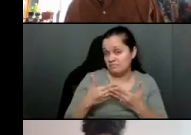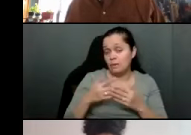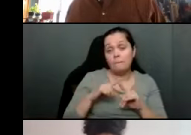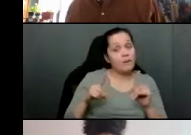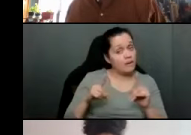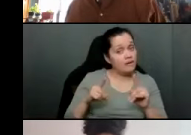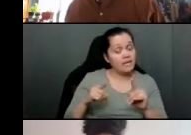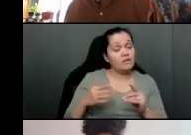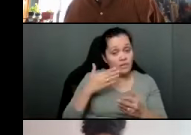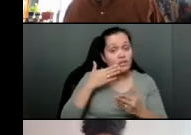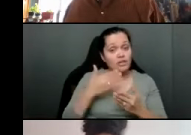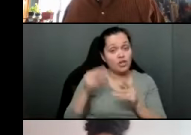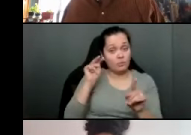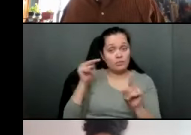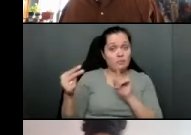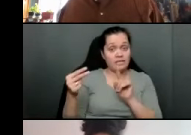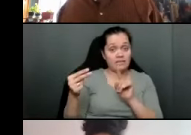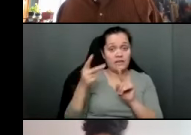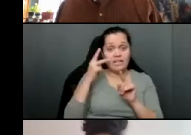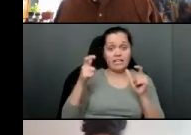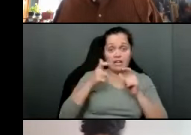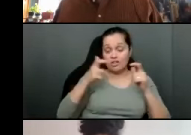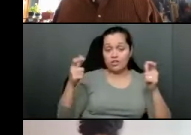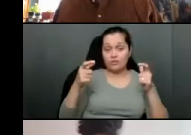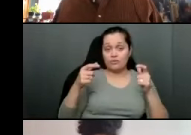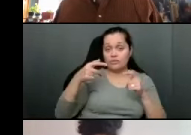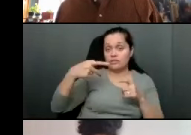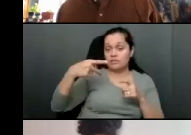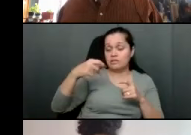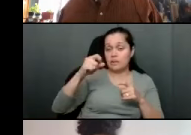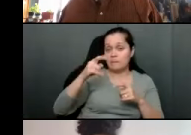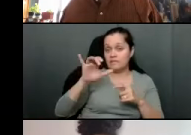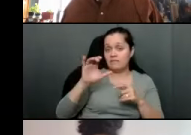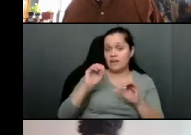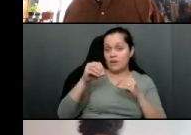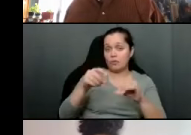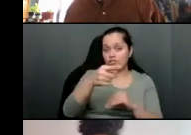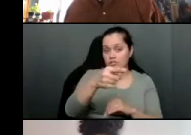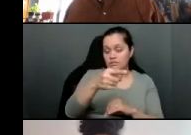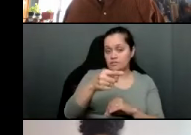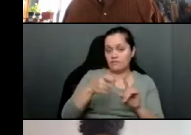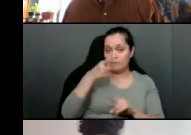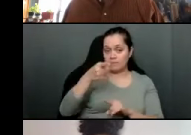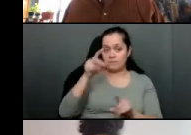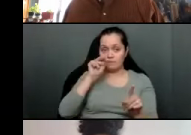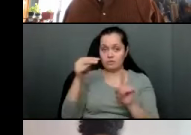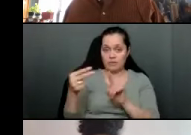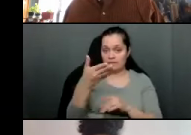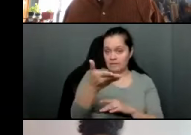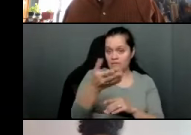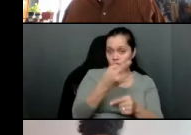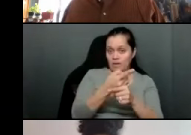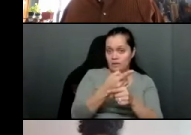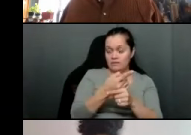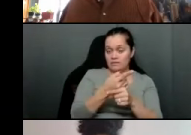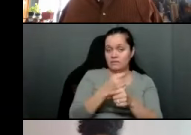a legitimate perspective. Look how huge actually the Pacific Ocean is there from this vantage point. Don't get to